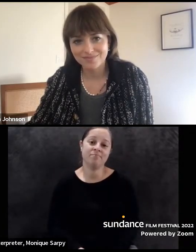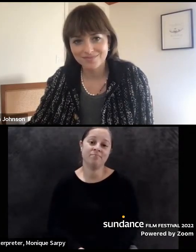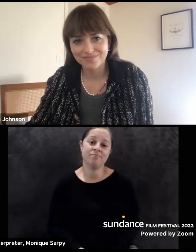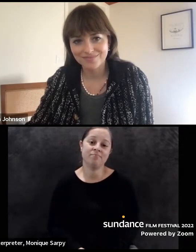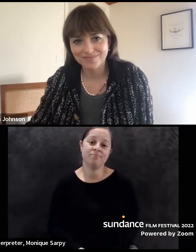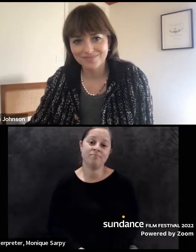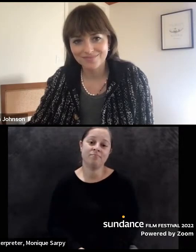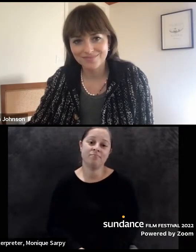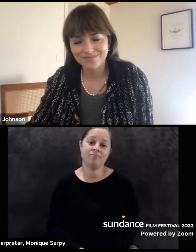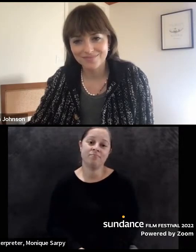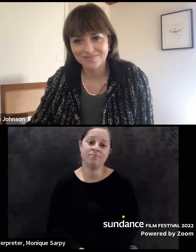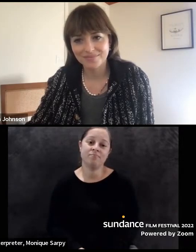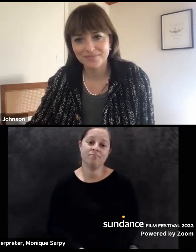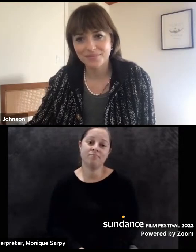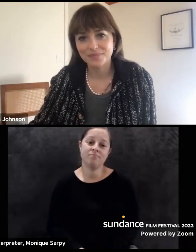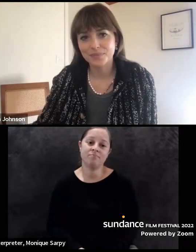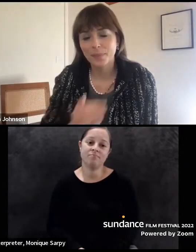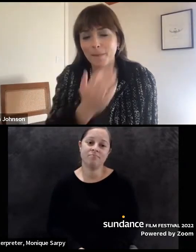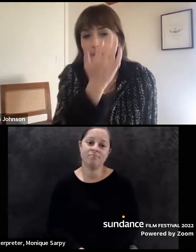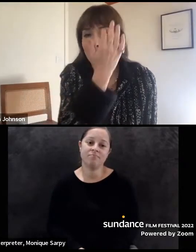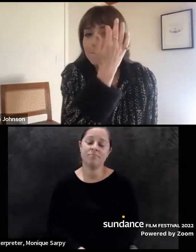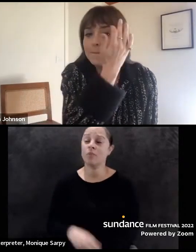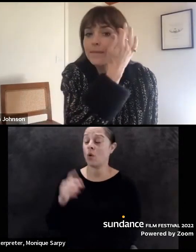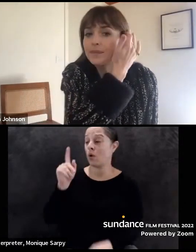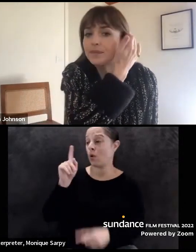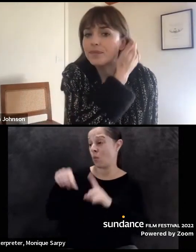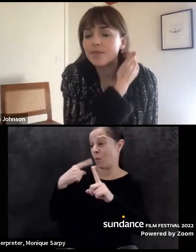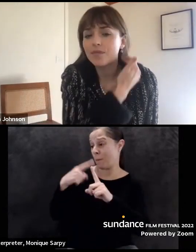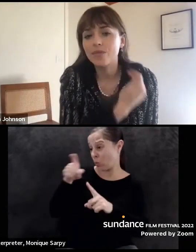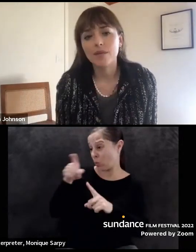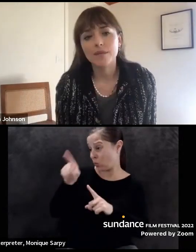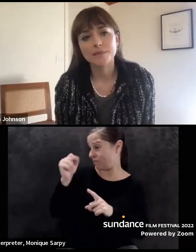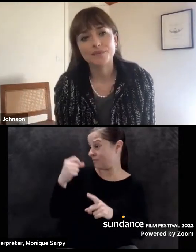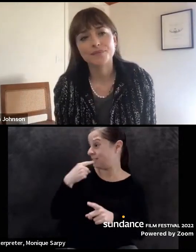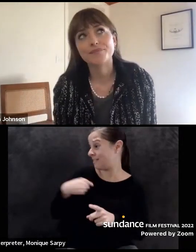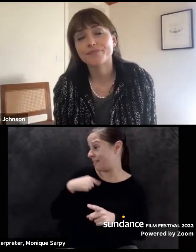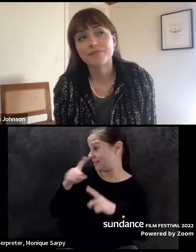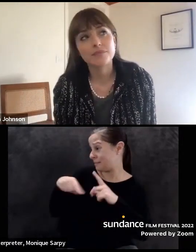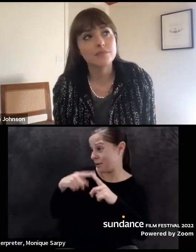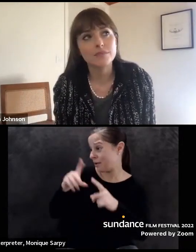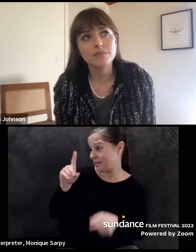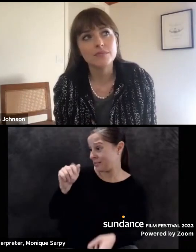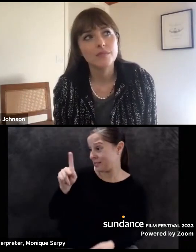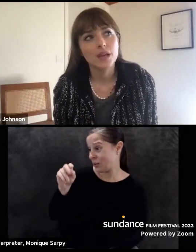Okay, Dakota, what about you that you can tell us about? Because I know you have so much stuff coming up with Tea Time.